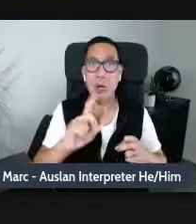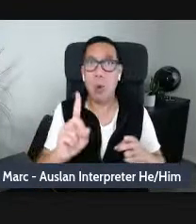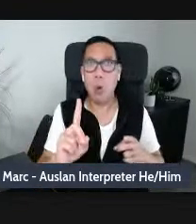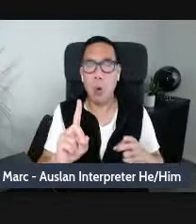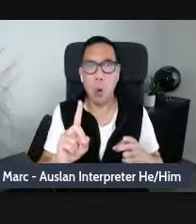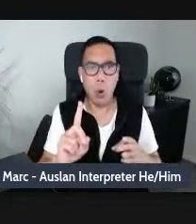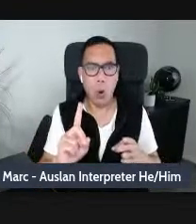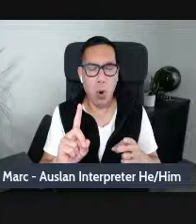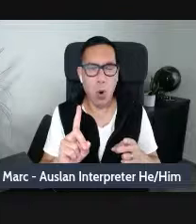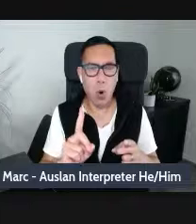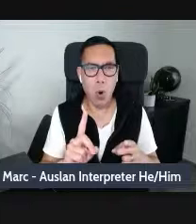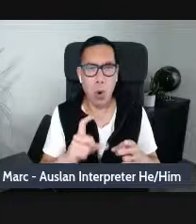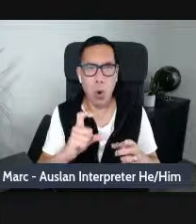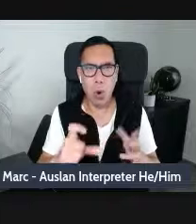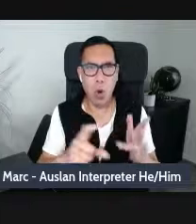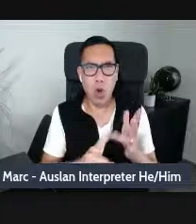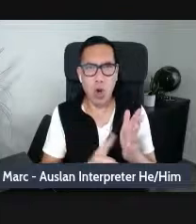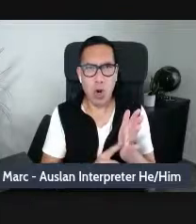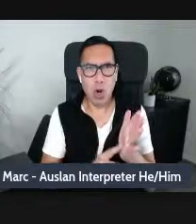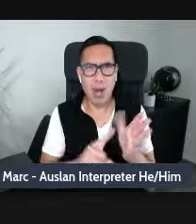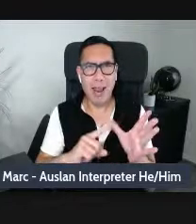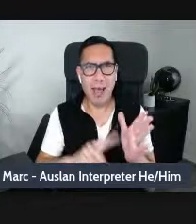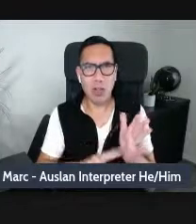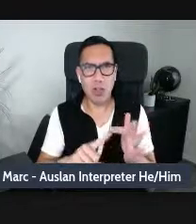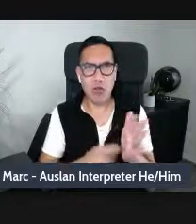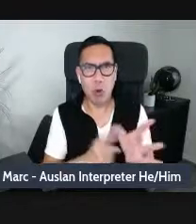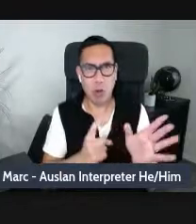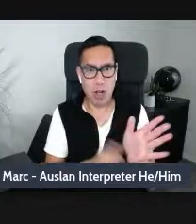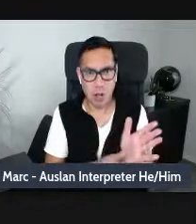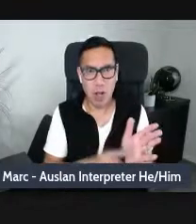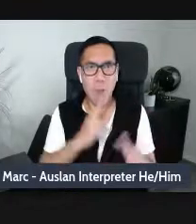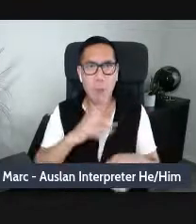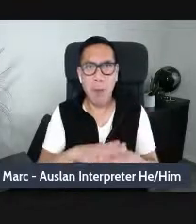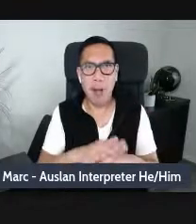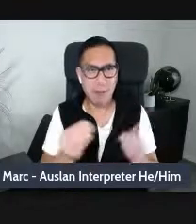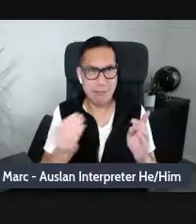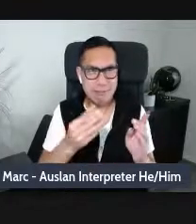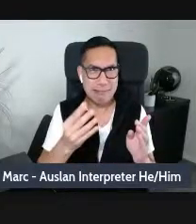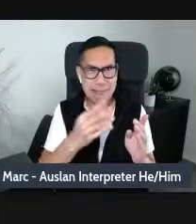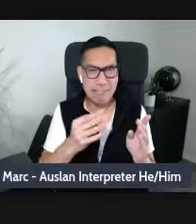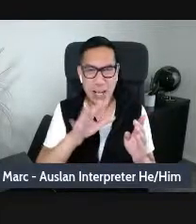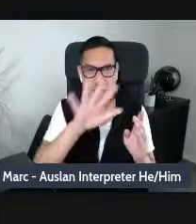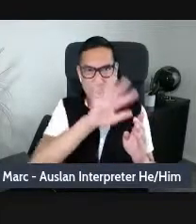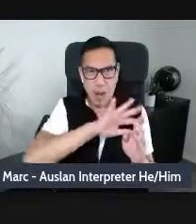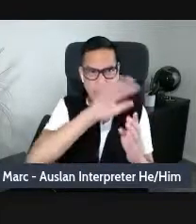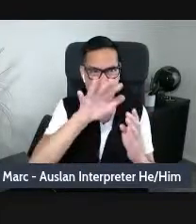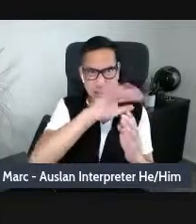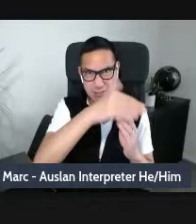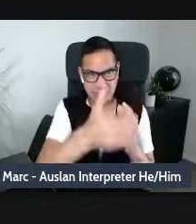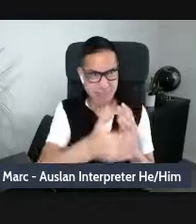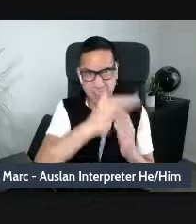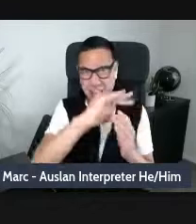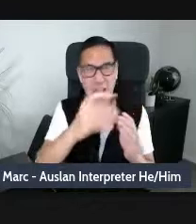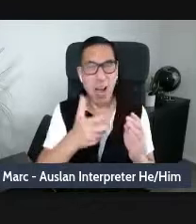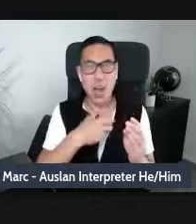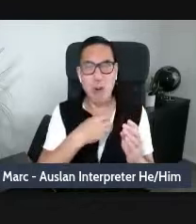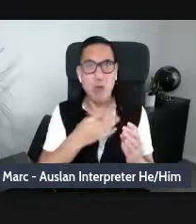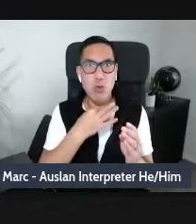the collateral blood supply. And so that reduction causes the area that was at risk to go on to